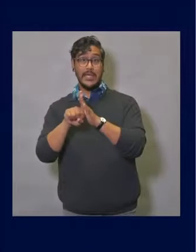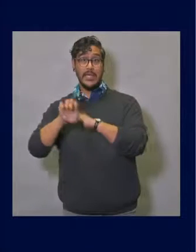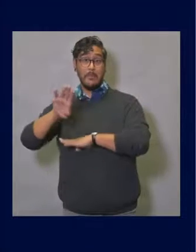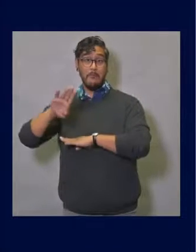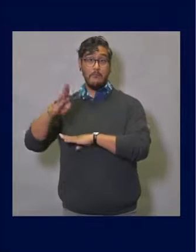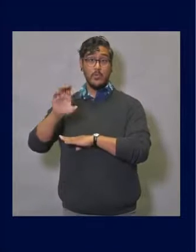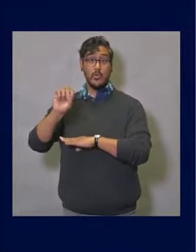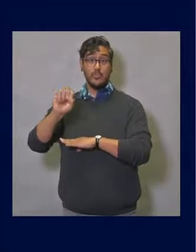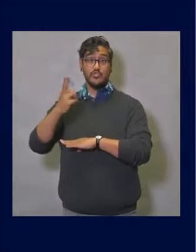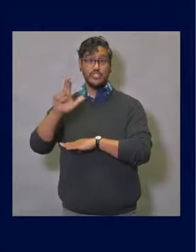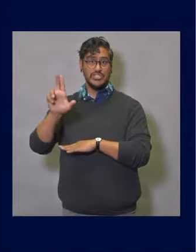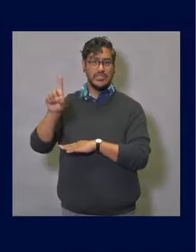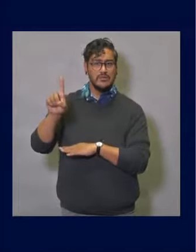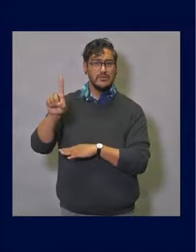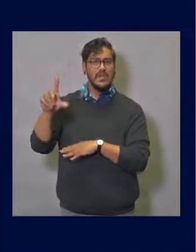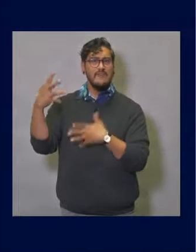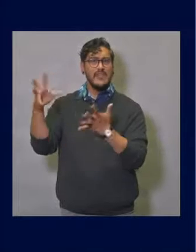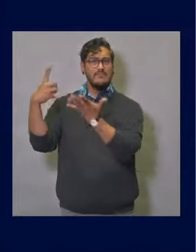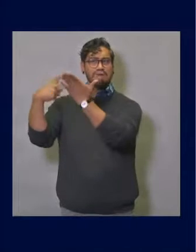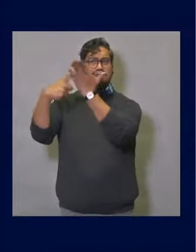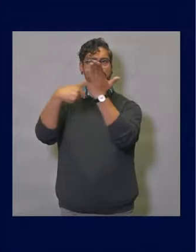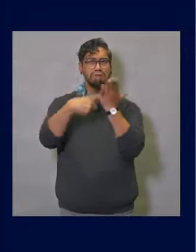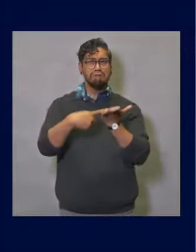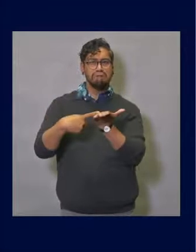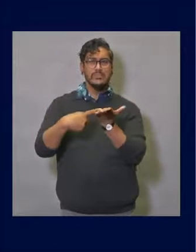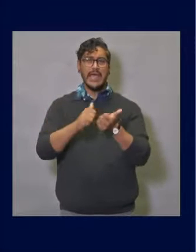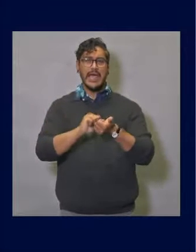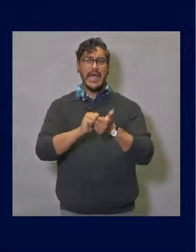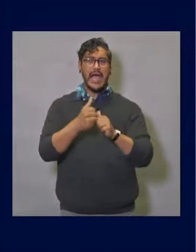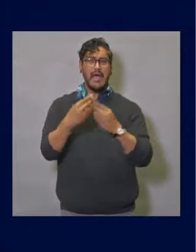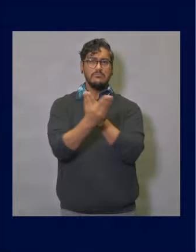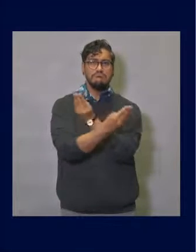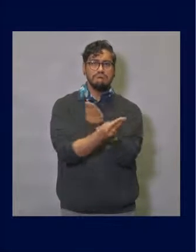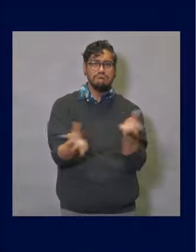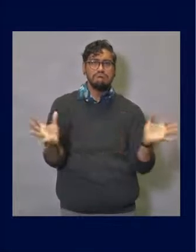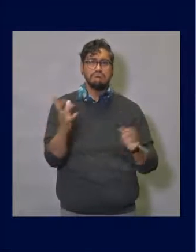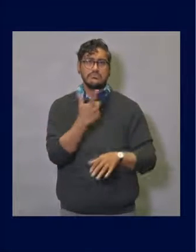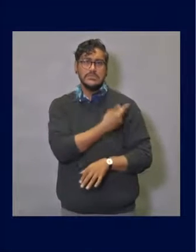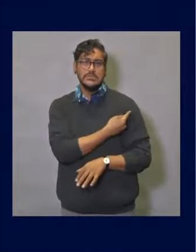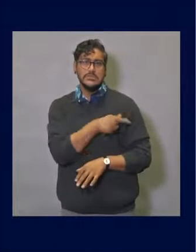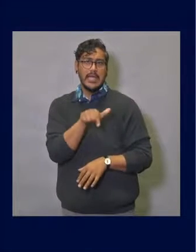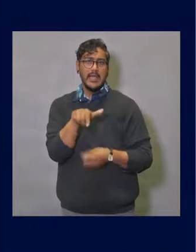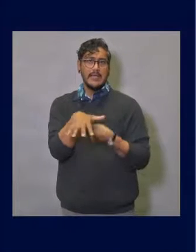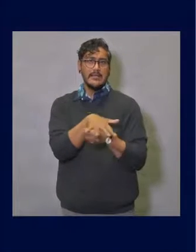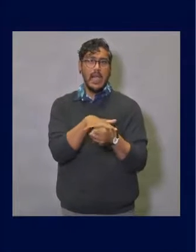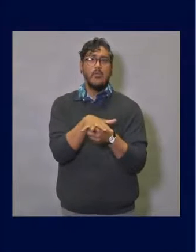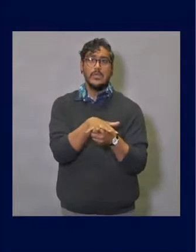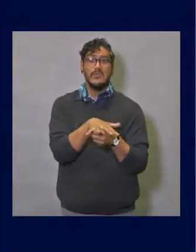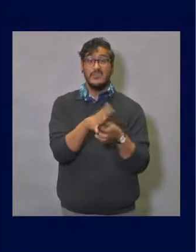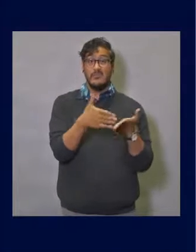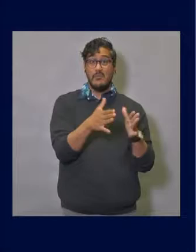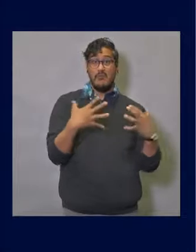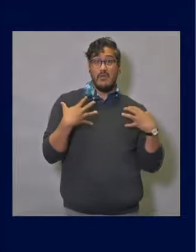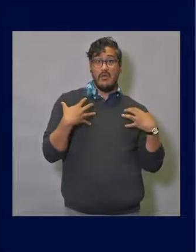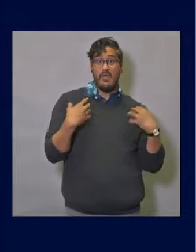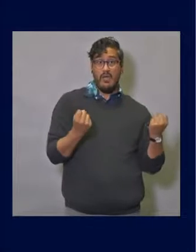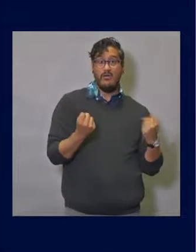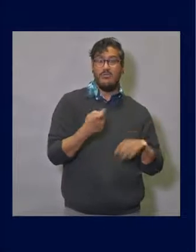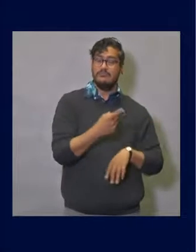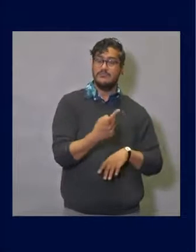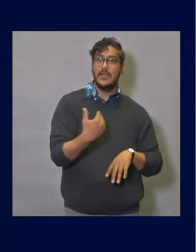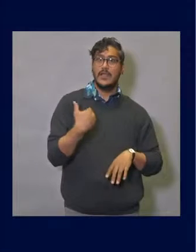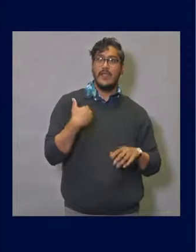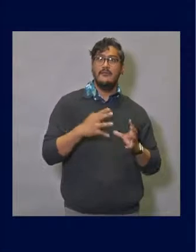have been discussing ways to best coordinate vaccination efforts in our county, given the Department of Public Health's existing and